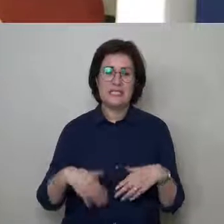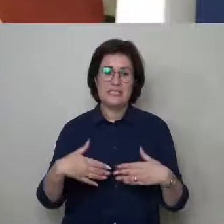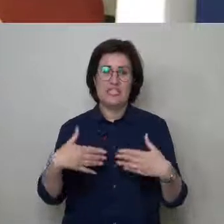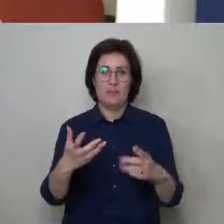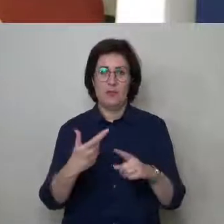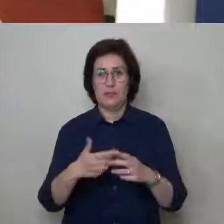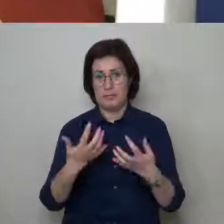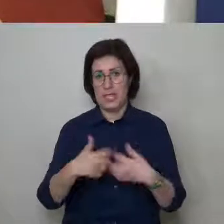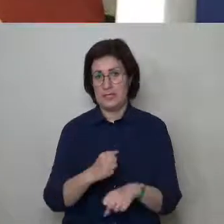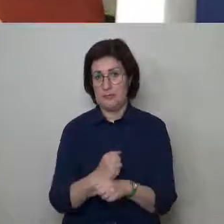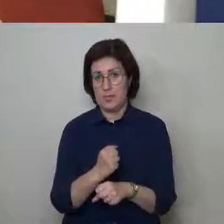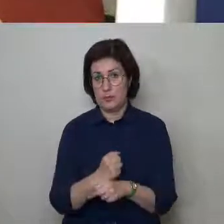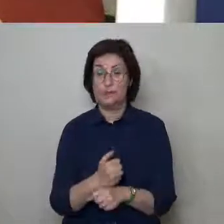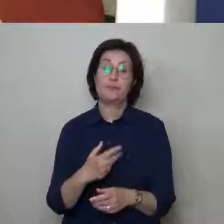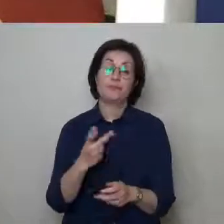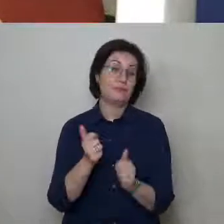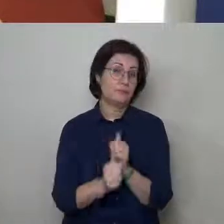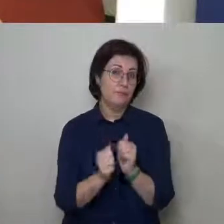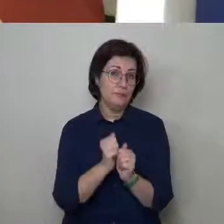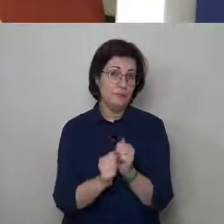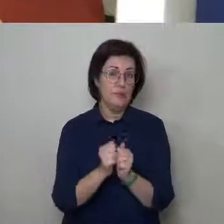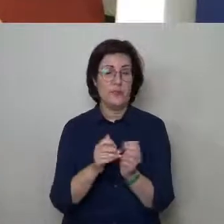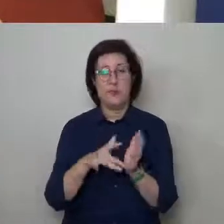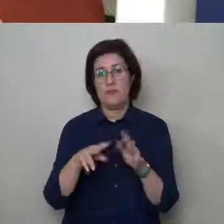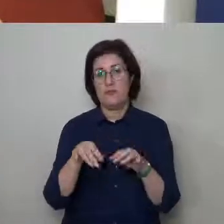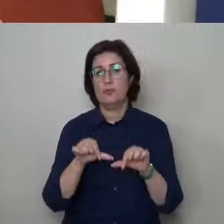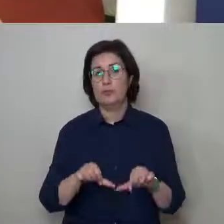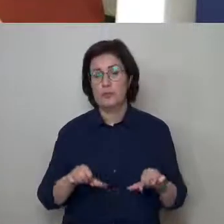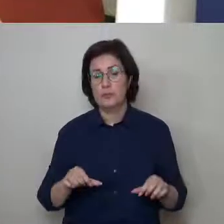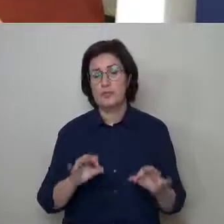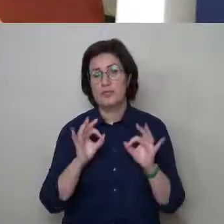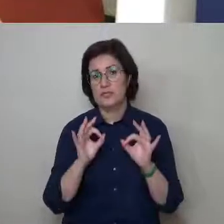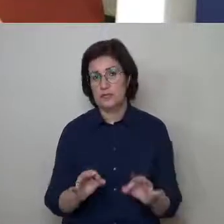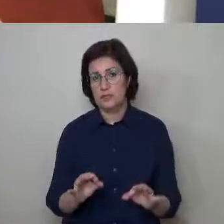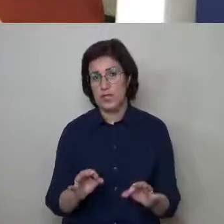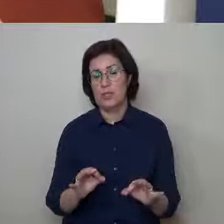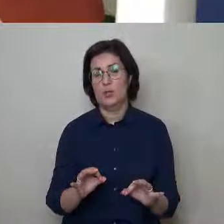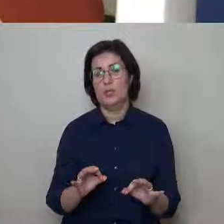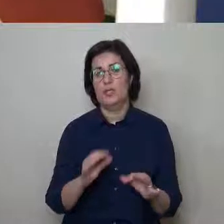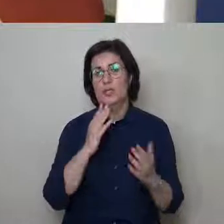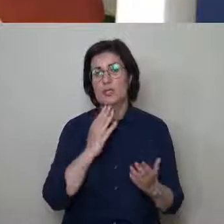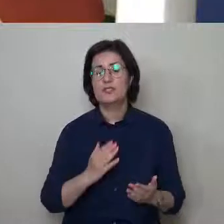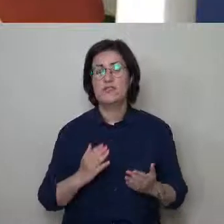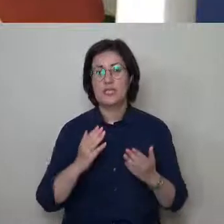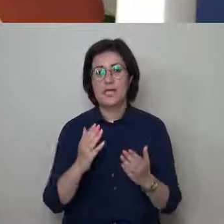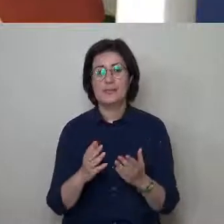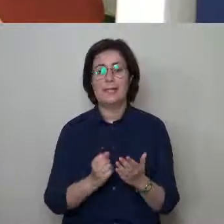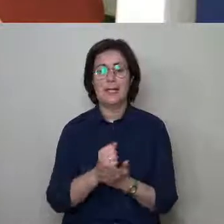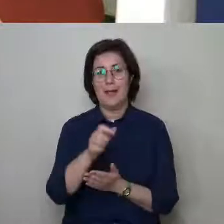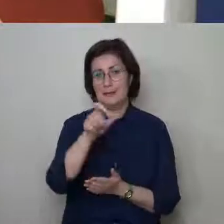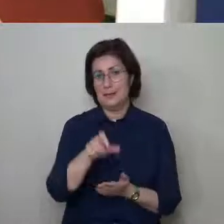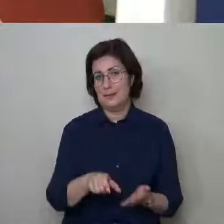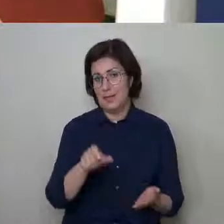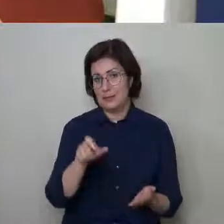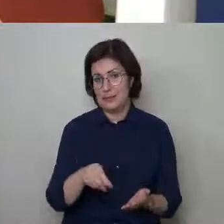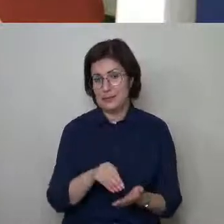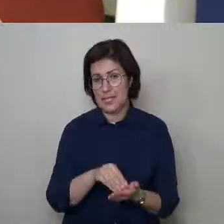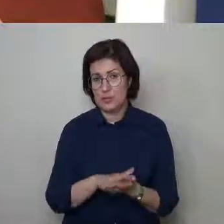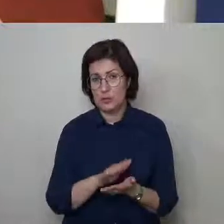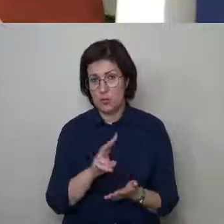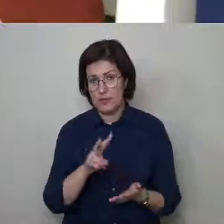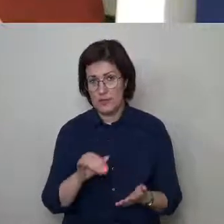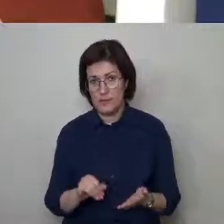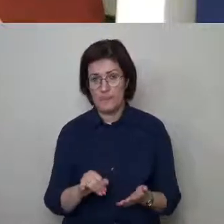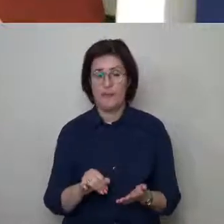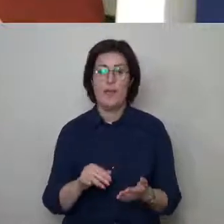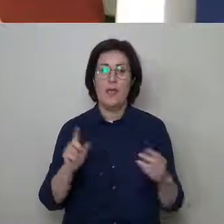most intense period? Most often, the complaints come to the CEC from the candidates